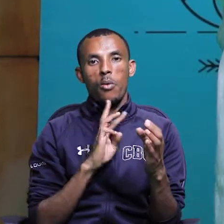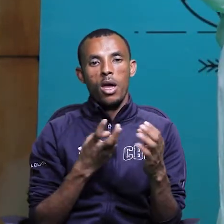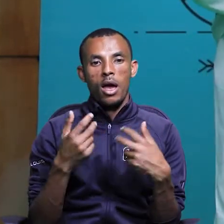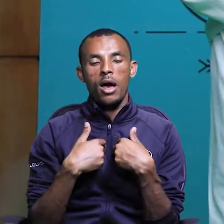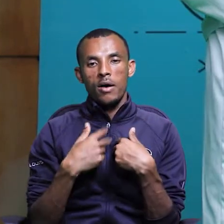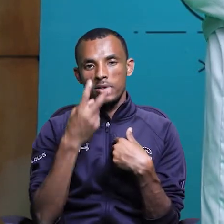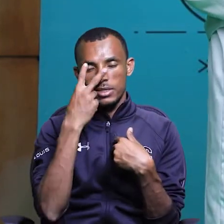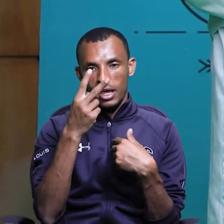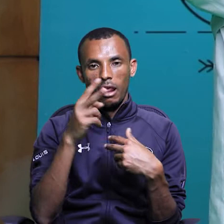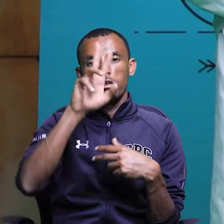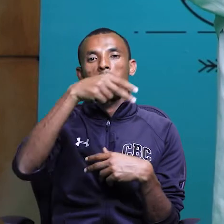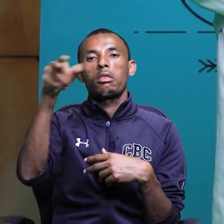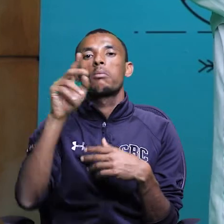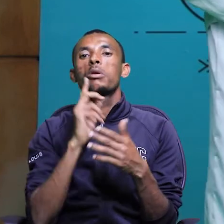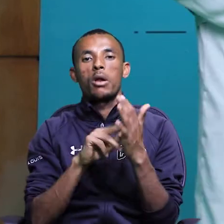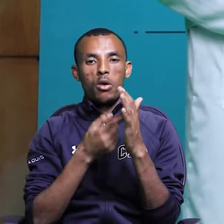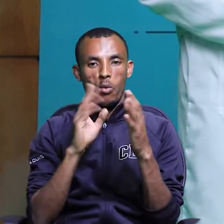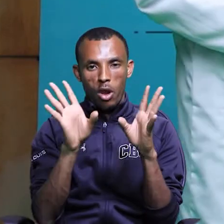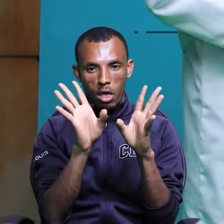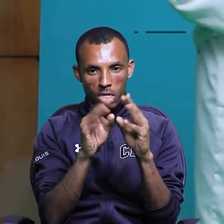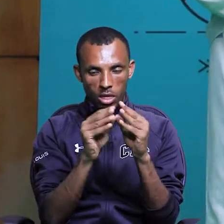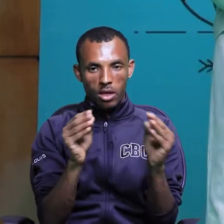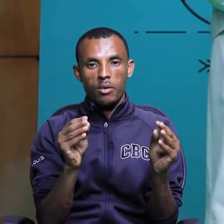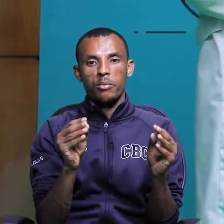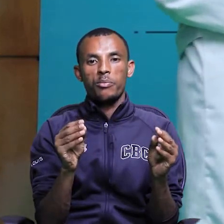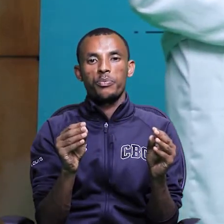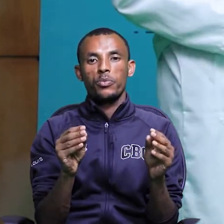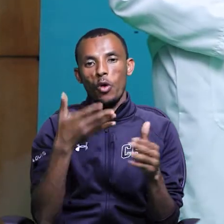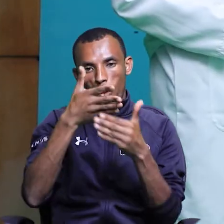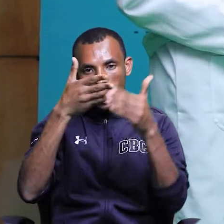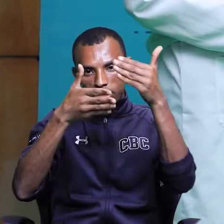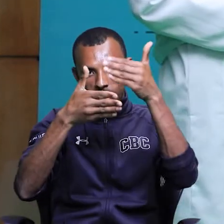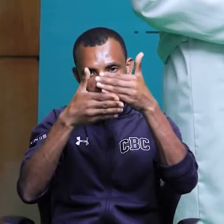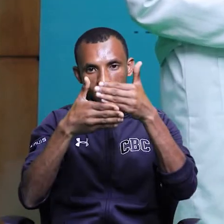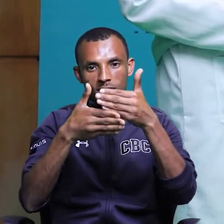what is that statistics, collecting, organizing,